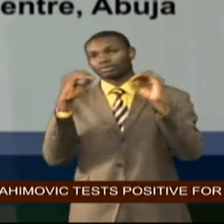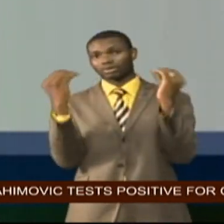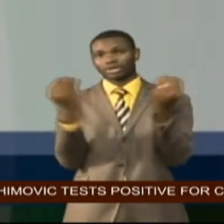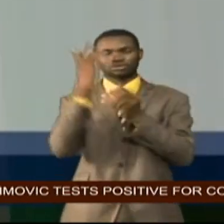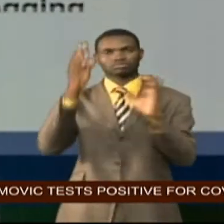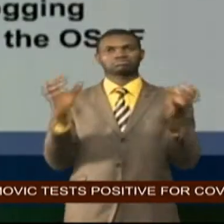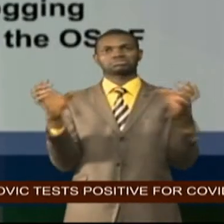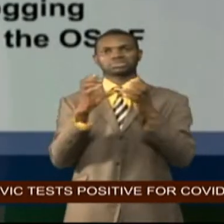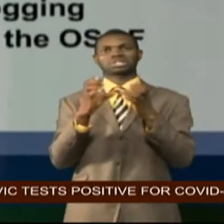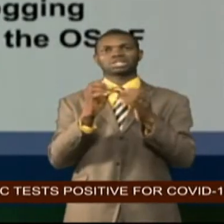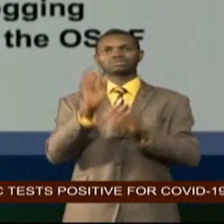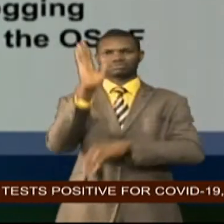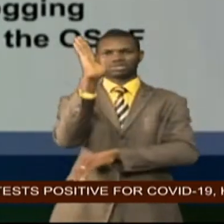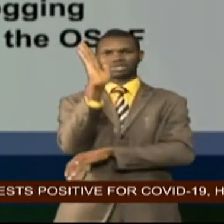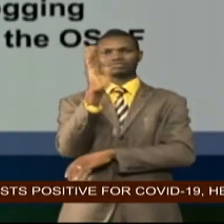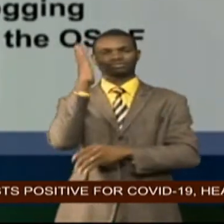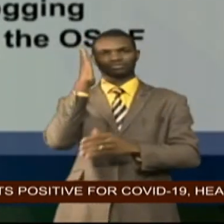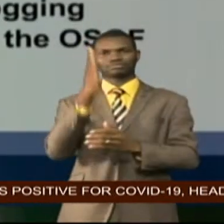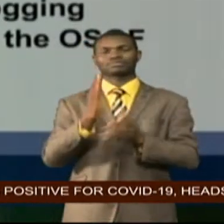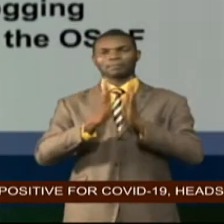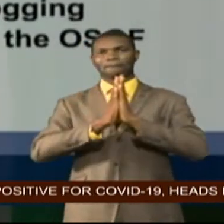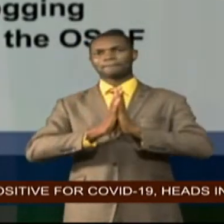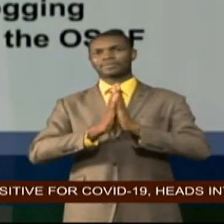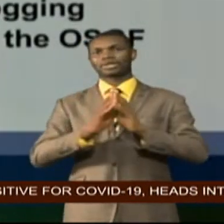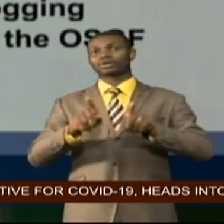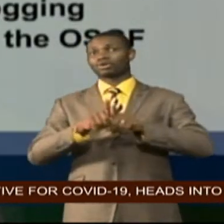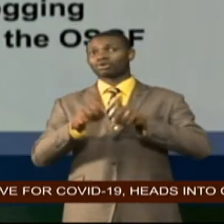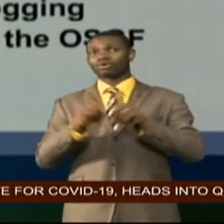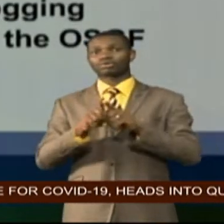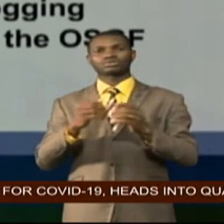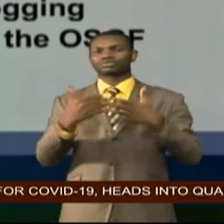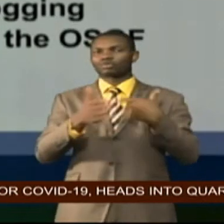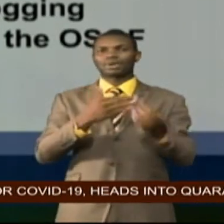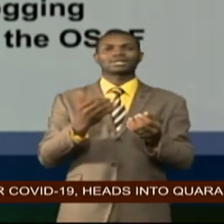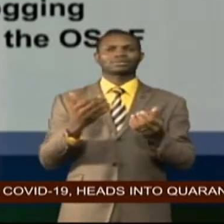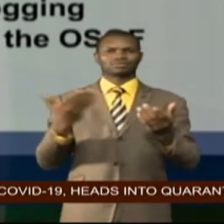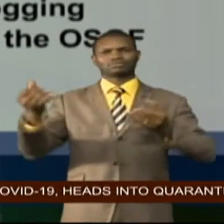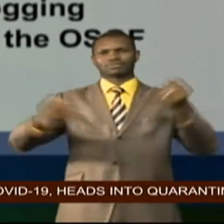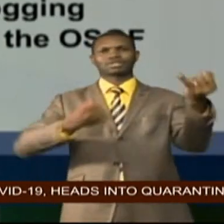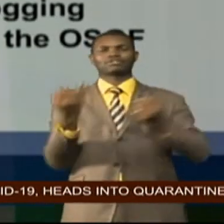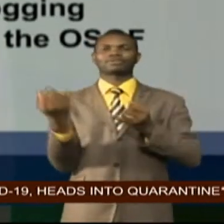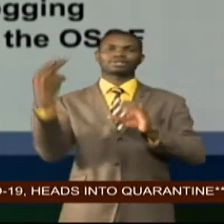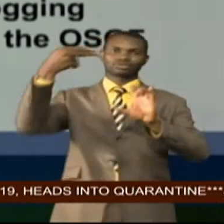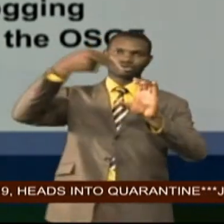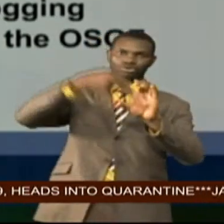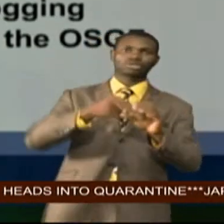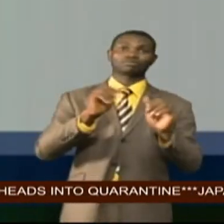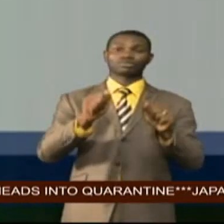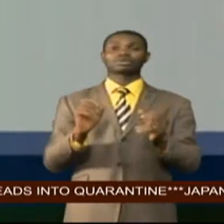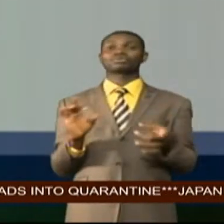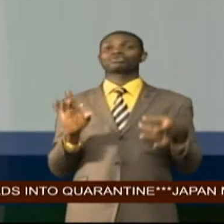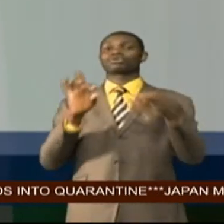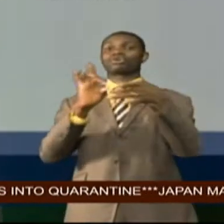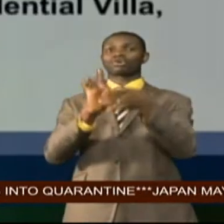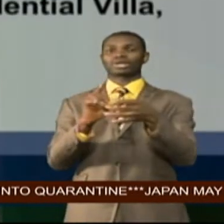afternoon. Members of the public, the minister said, can join the church service virtually by logging on to the YouTube channel